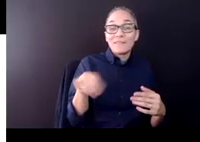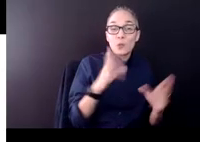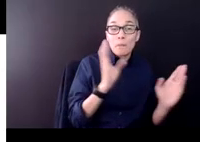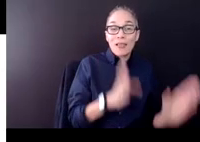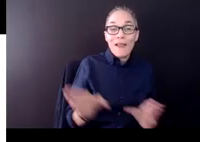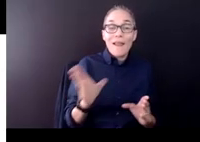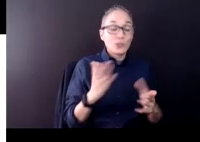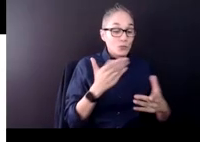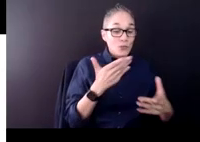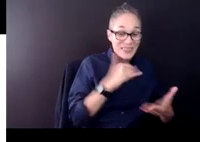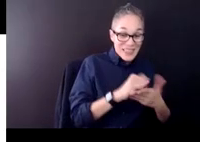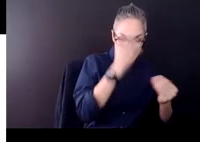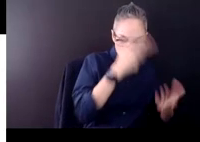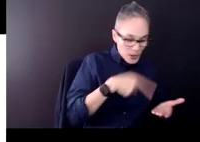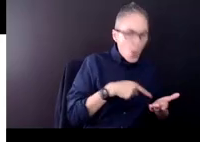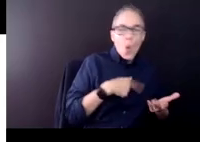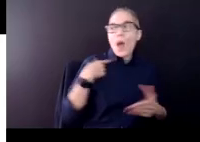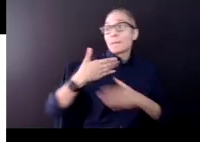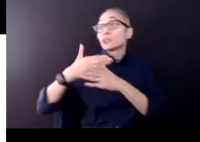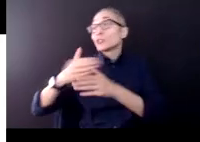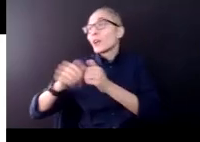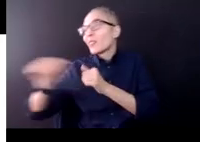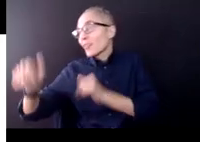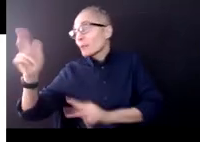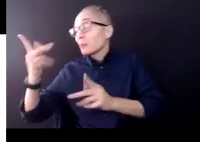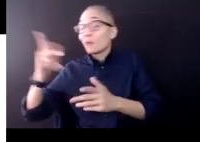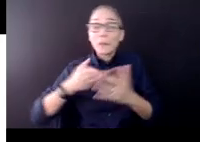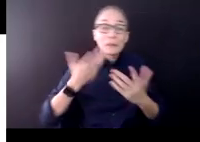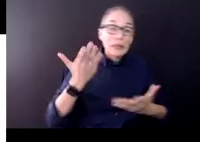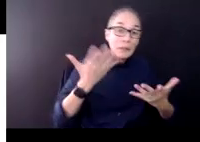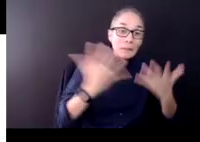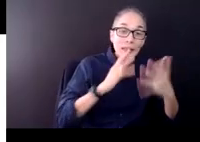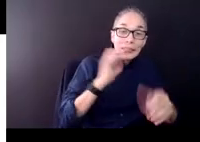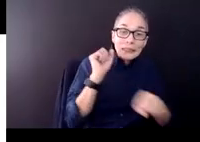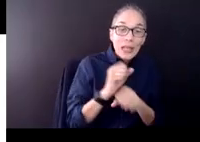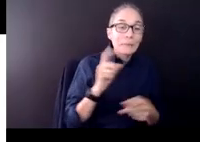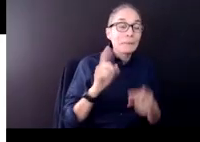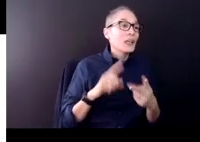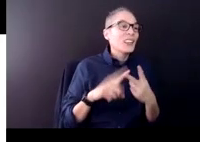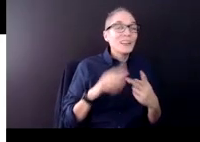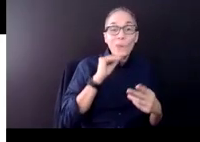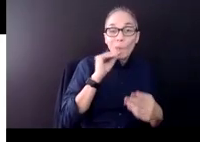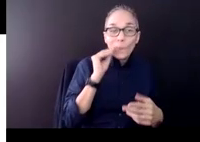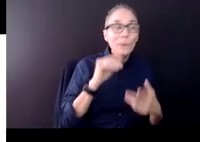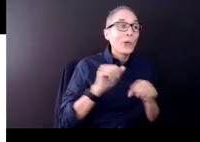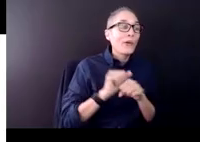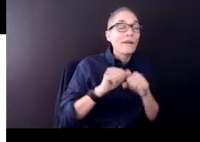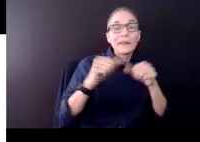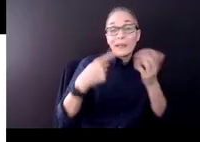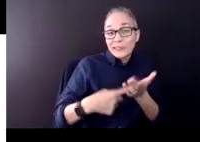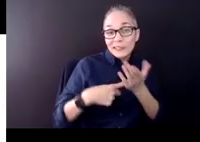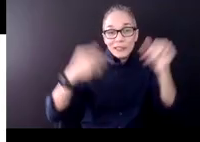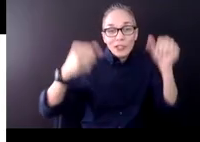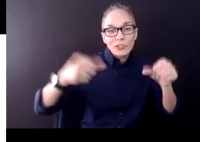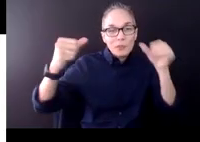it along to other people, that could be in an assignment, a presentation, a discussion, a social media post, whatever it is. If